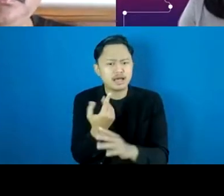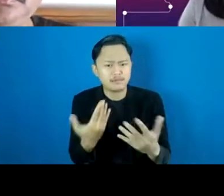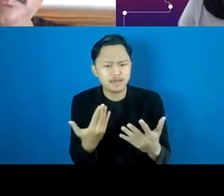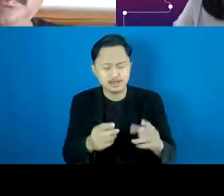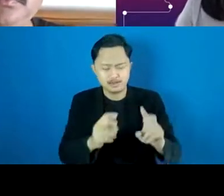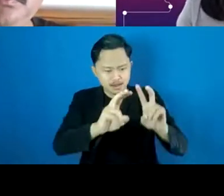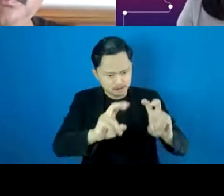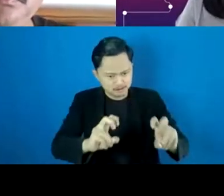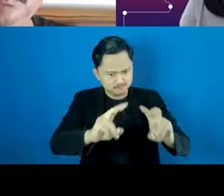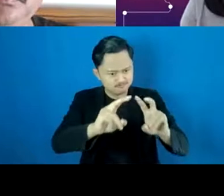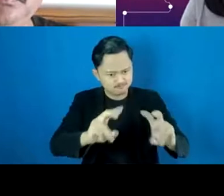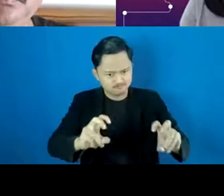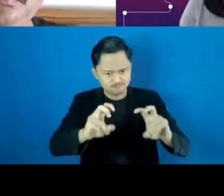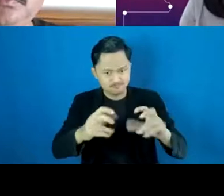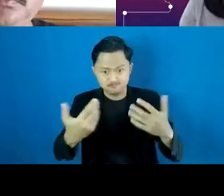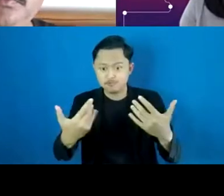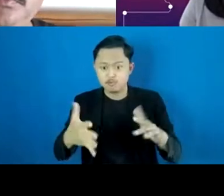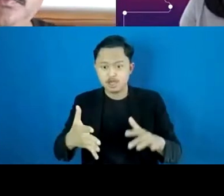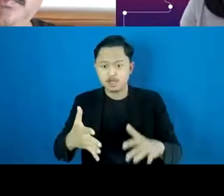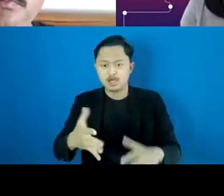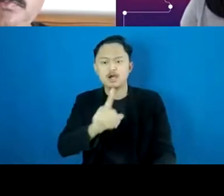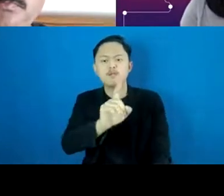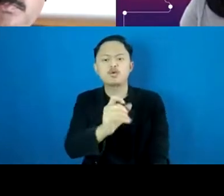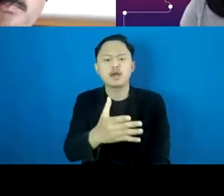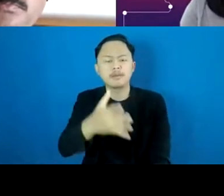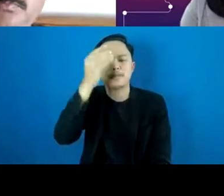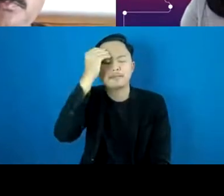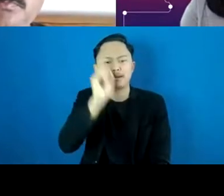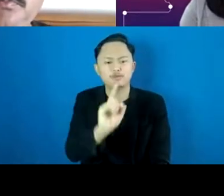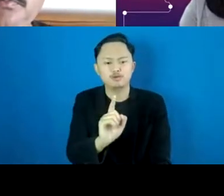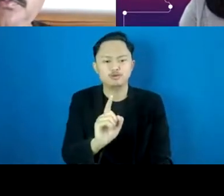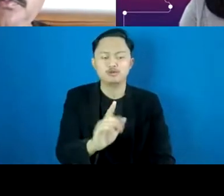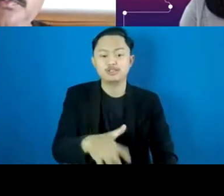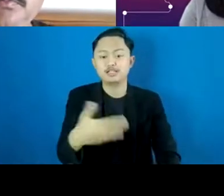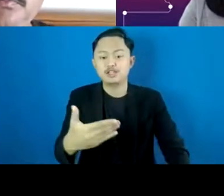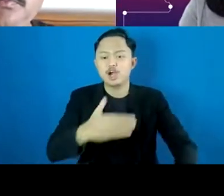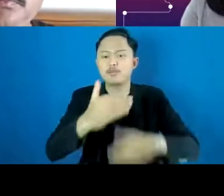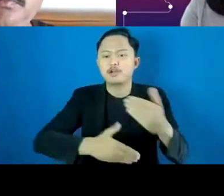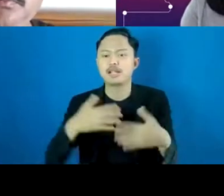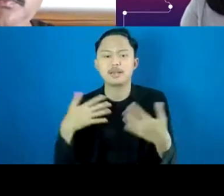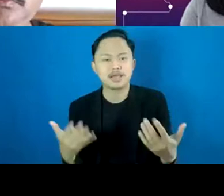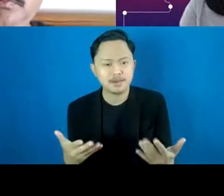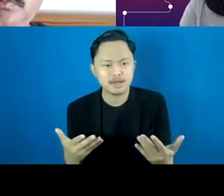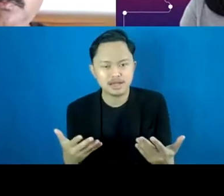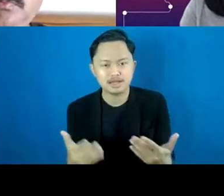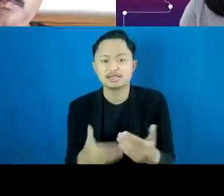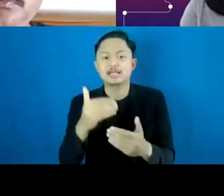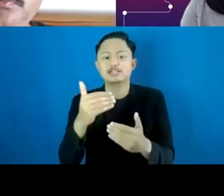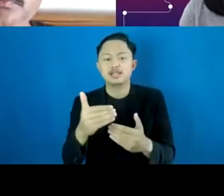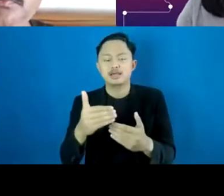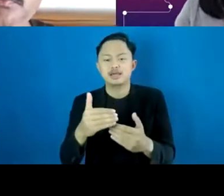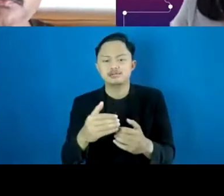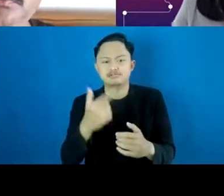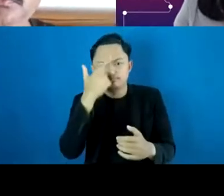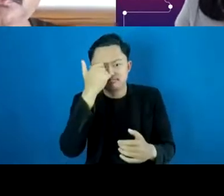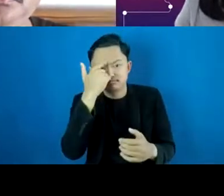and then through the operations we learn and apply those learnings to the ramp up.